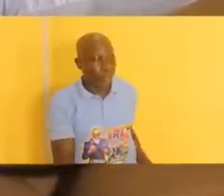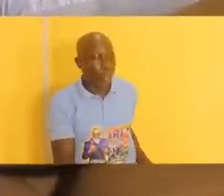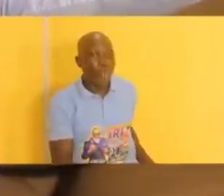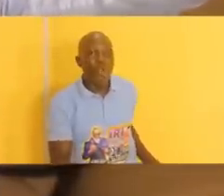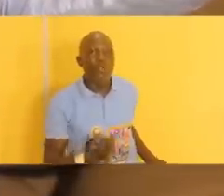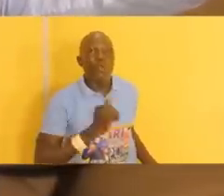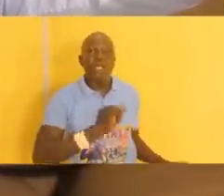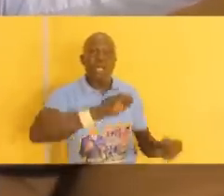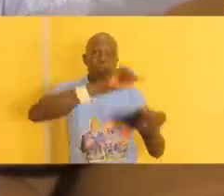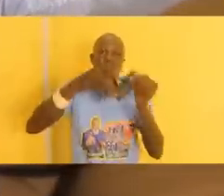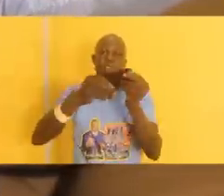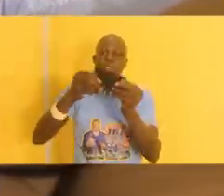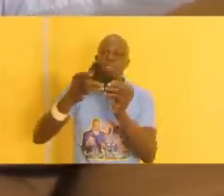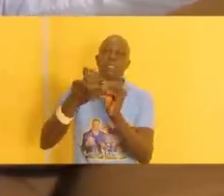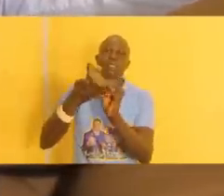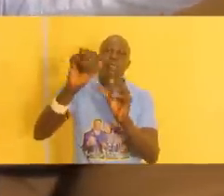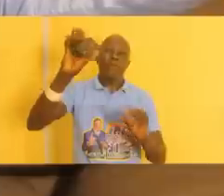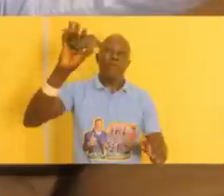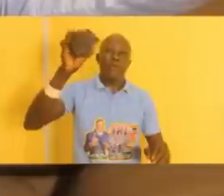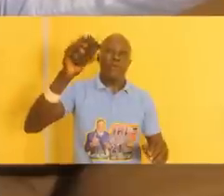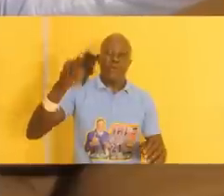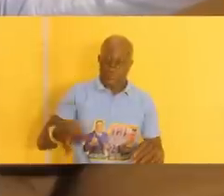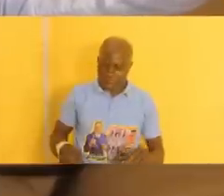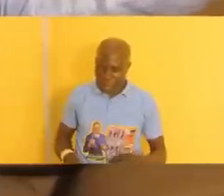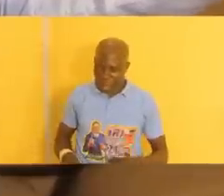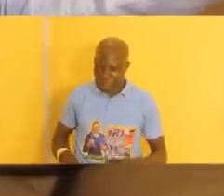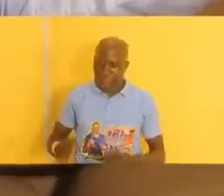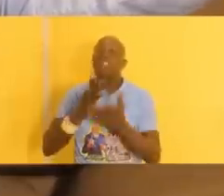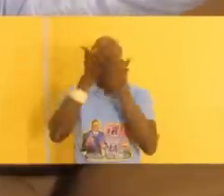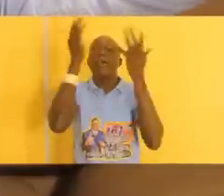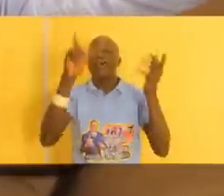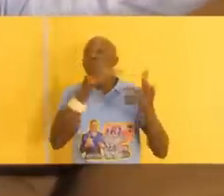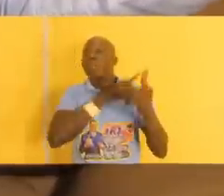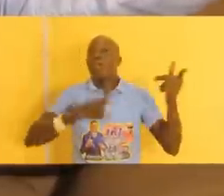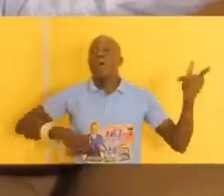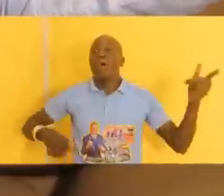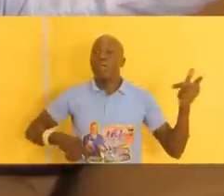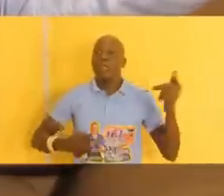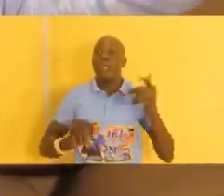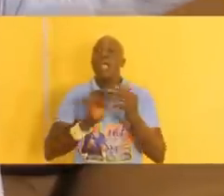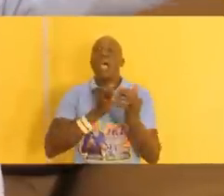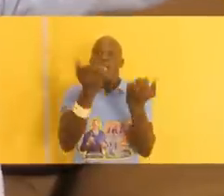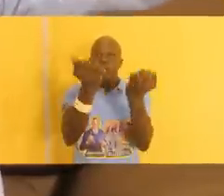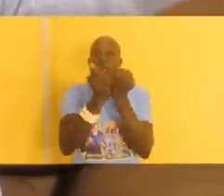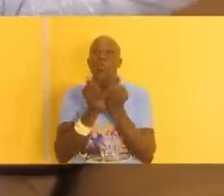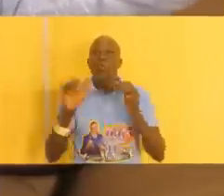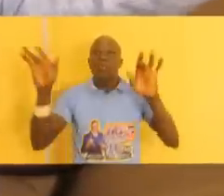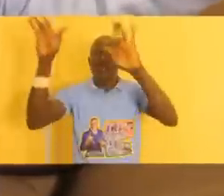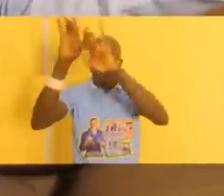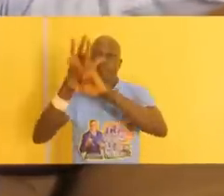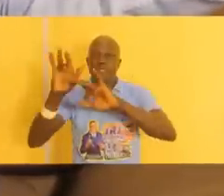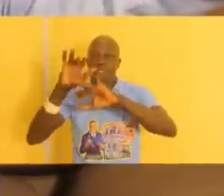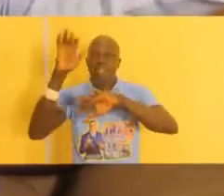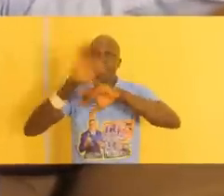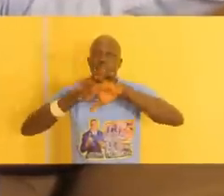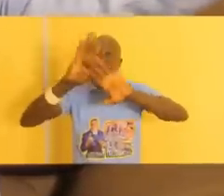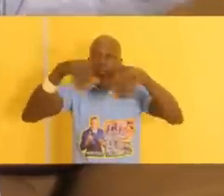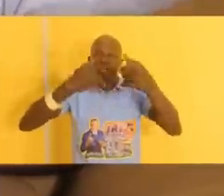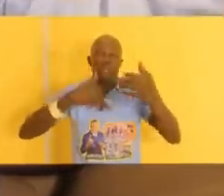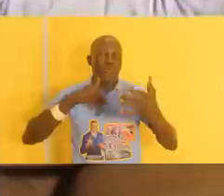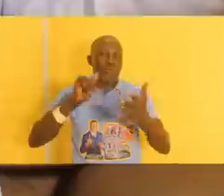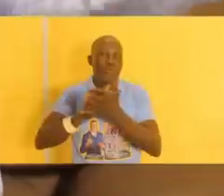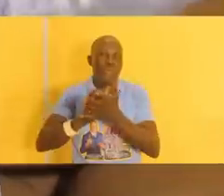handset with your anointing oil raise it up you shall god mo fe ano I want mercy mo fun mi